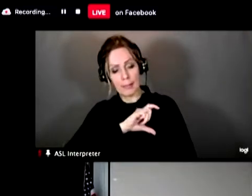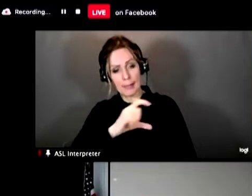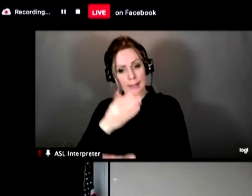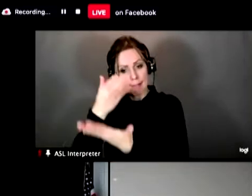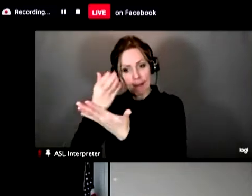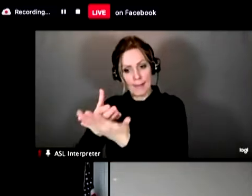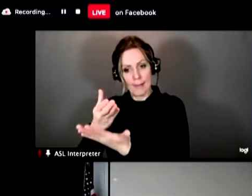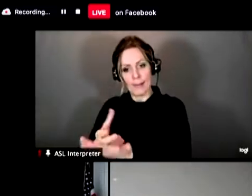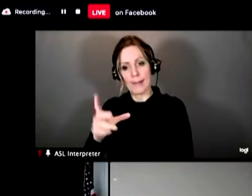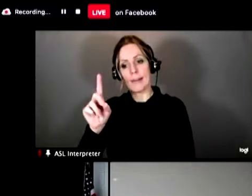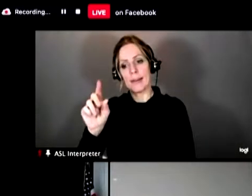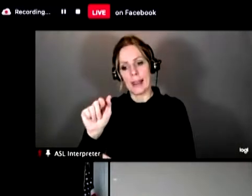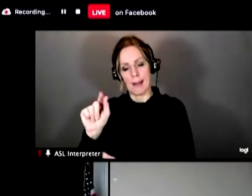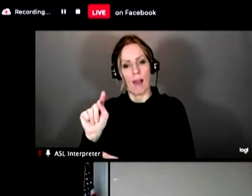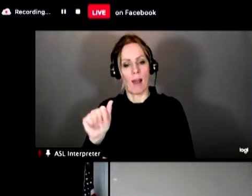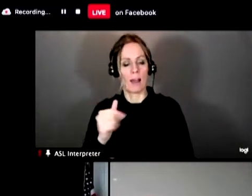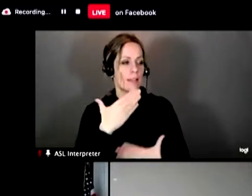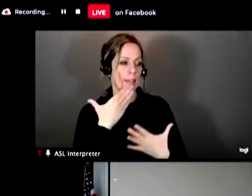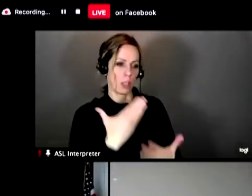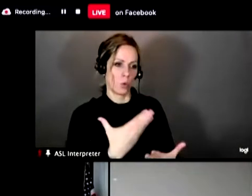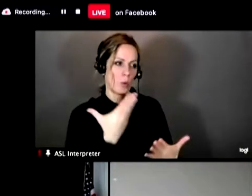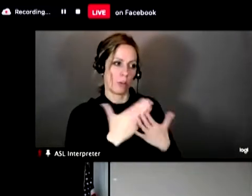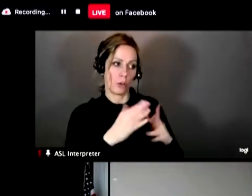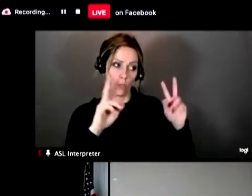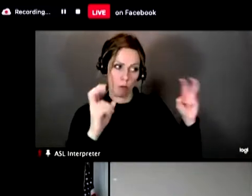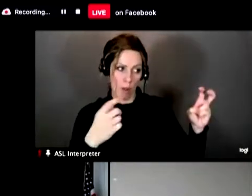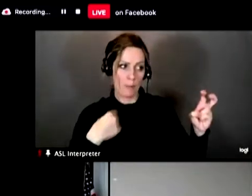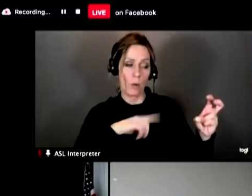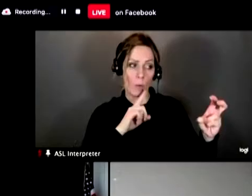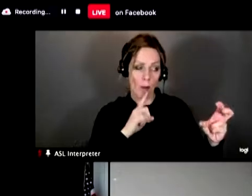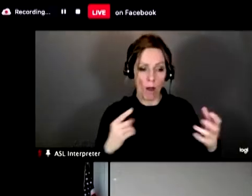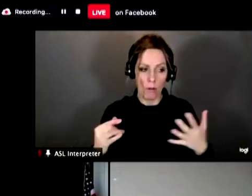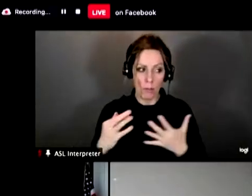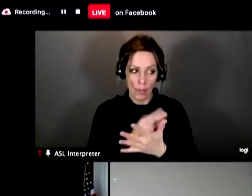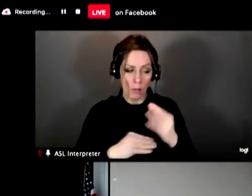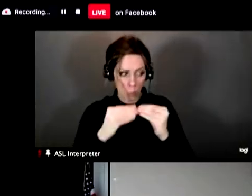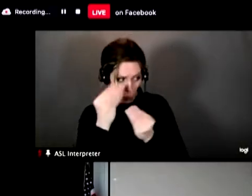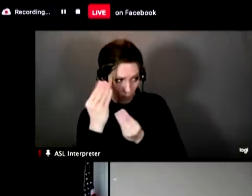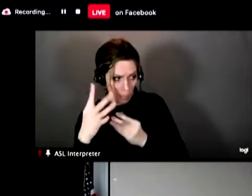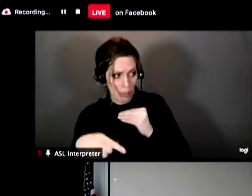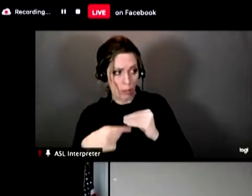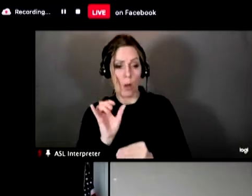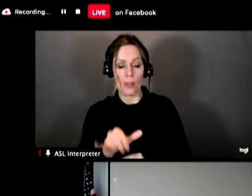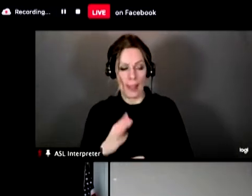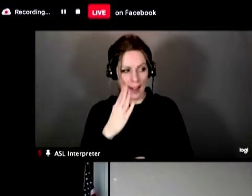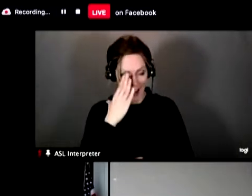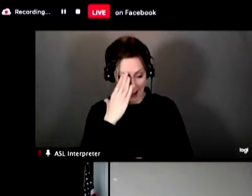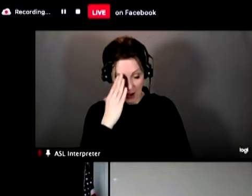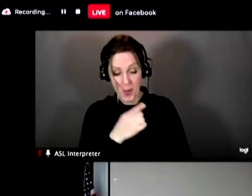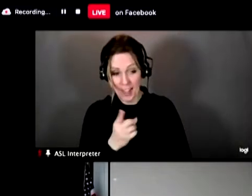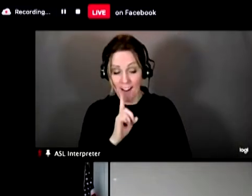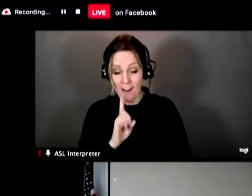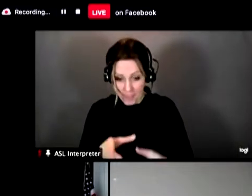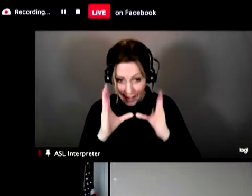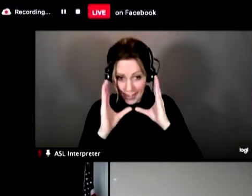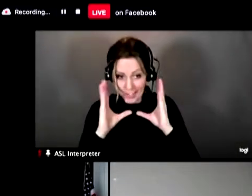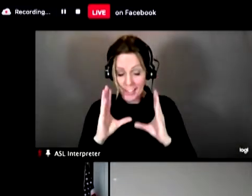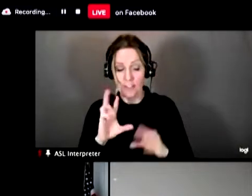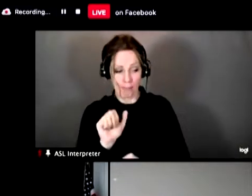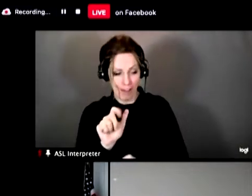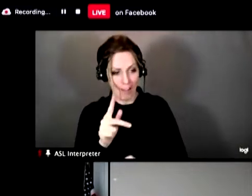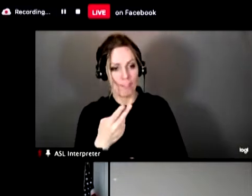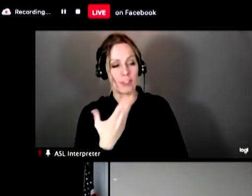subcommittee level of the commission and the full commission. So I know that that comment is falling on live ears, Ralph. So appreciate